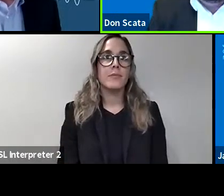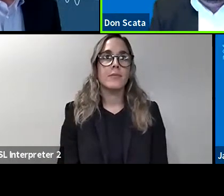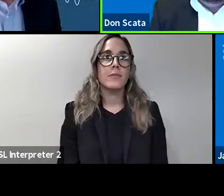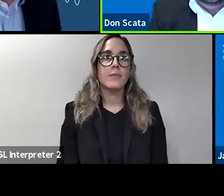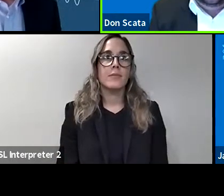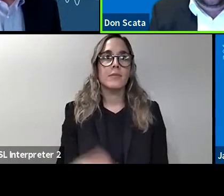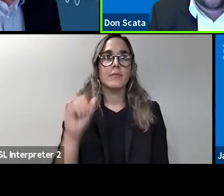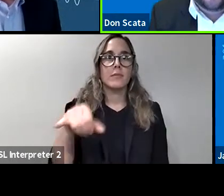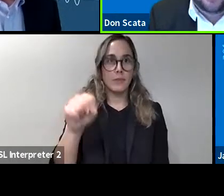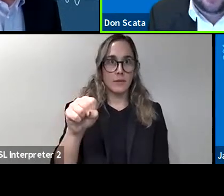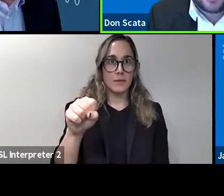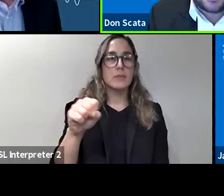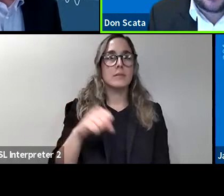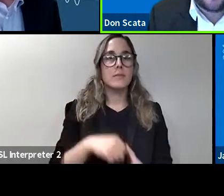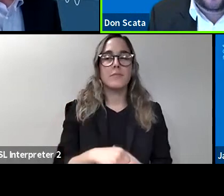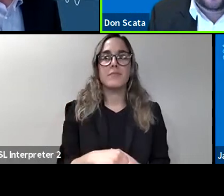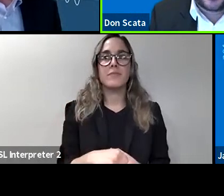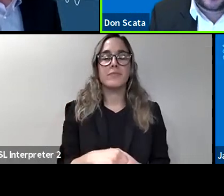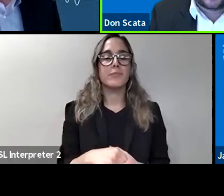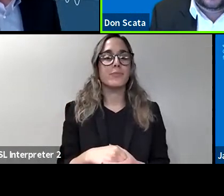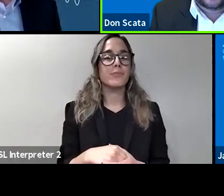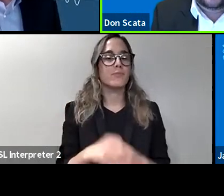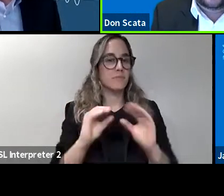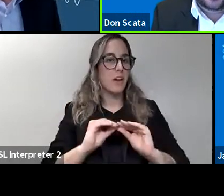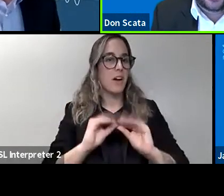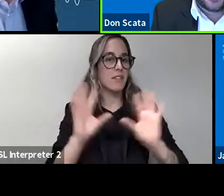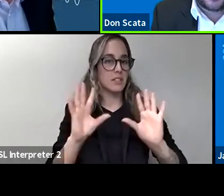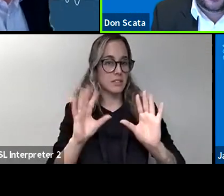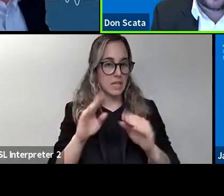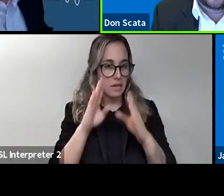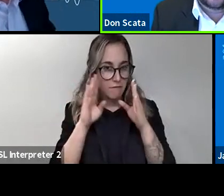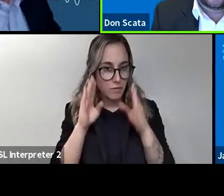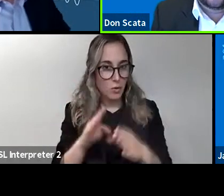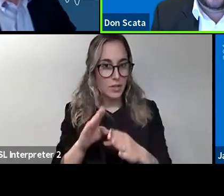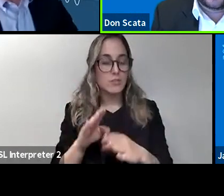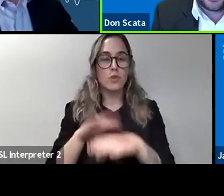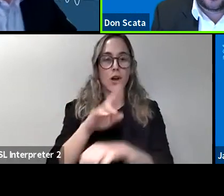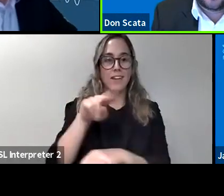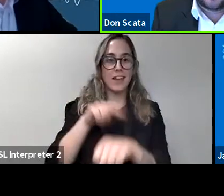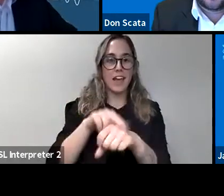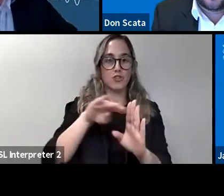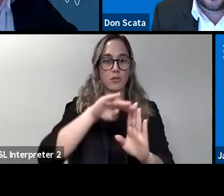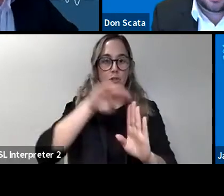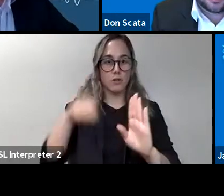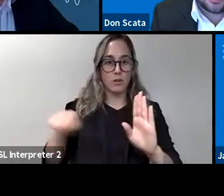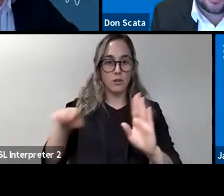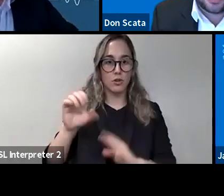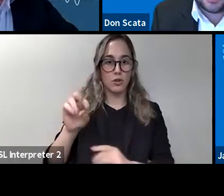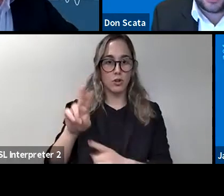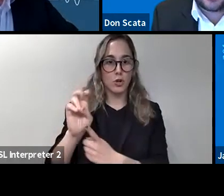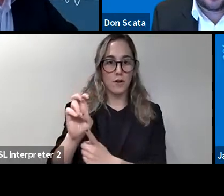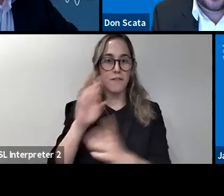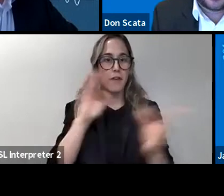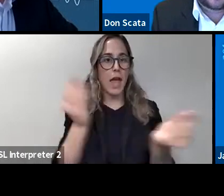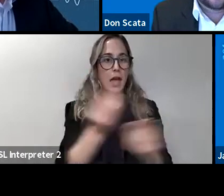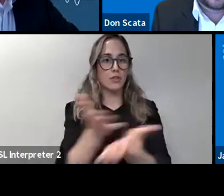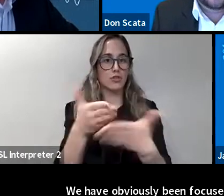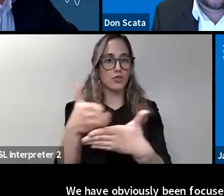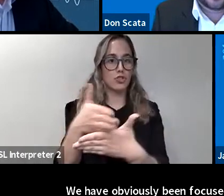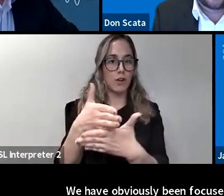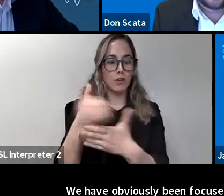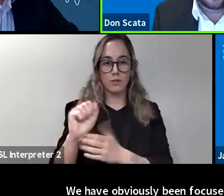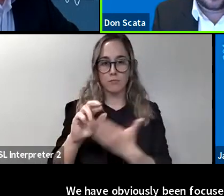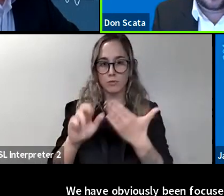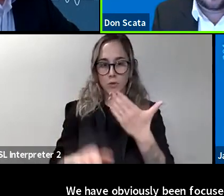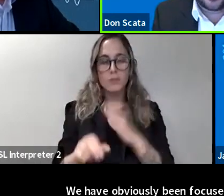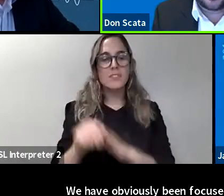Yes, we've obviously been focused on looking at the national curve and sharing those results because that's the reason